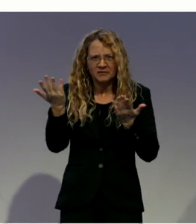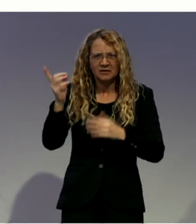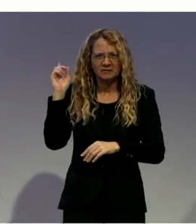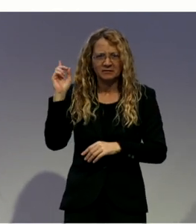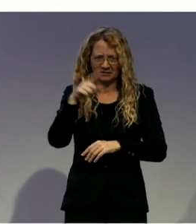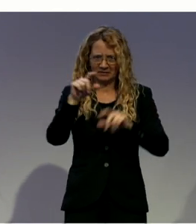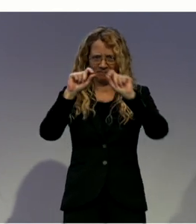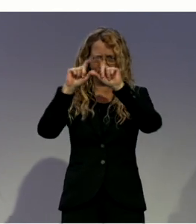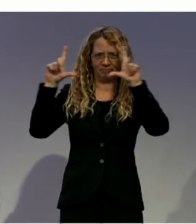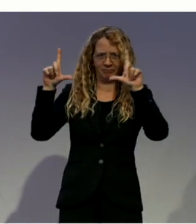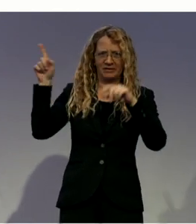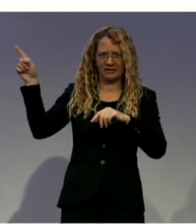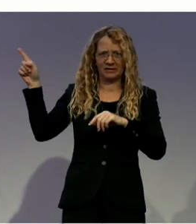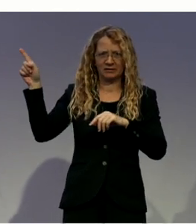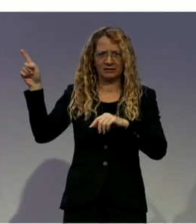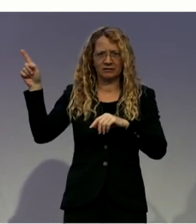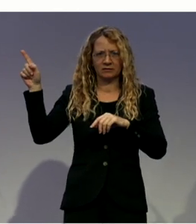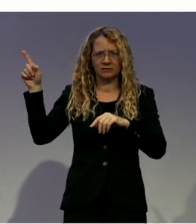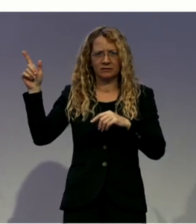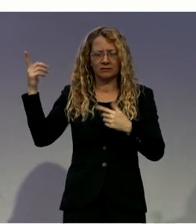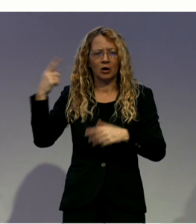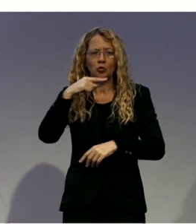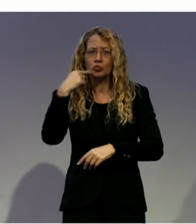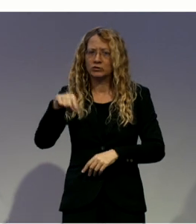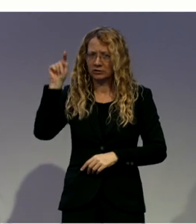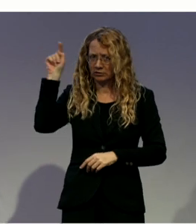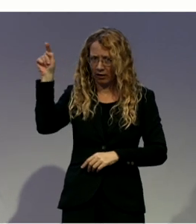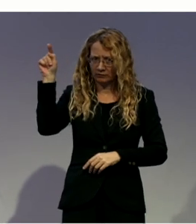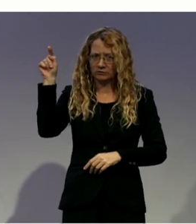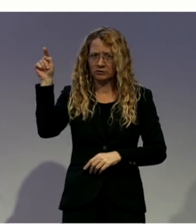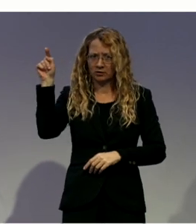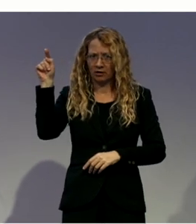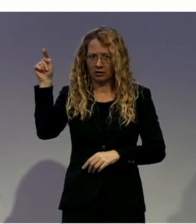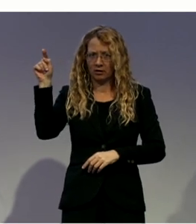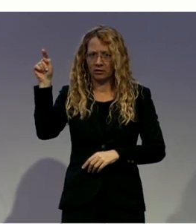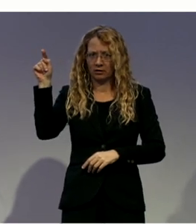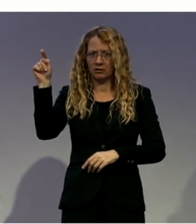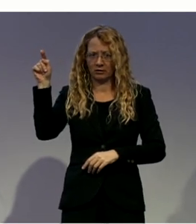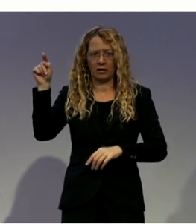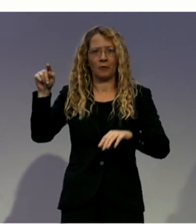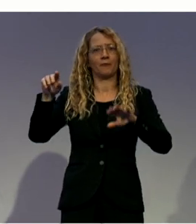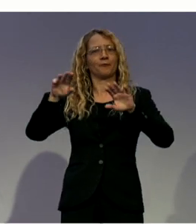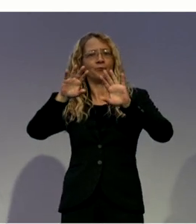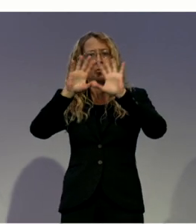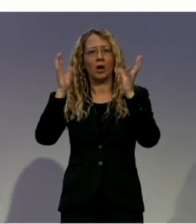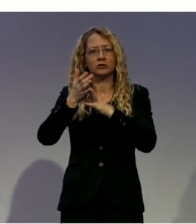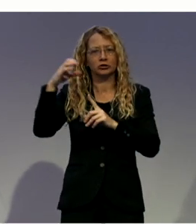Cup last year. This young man was carried